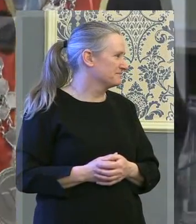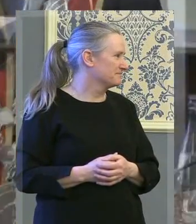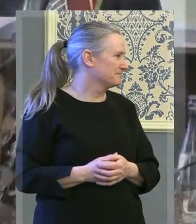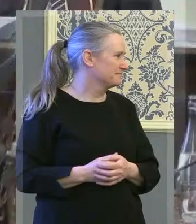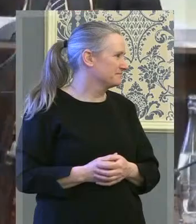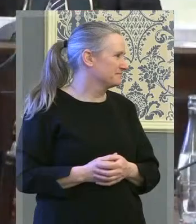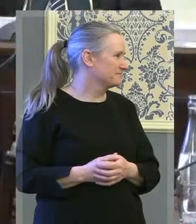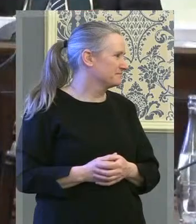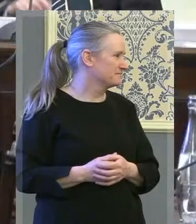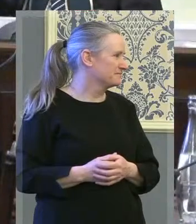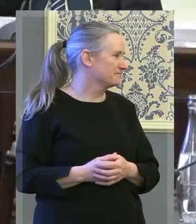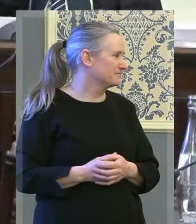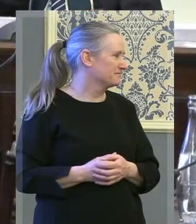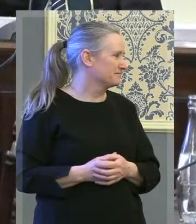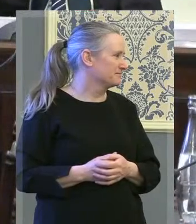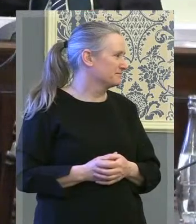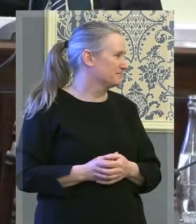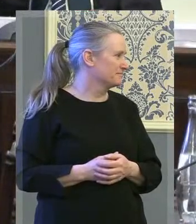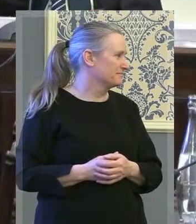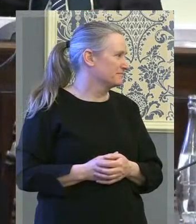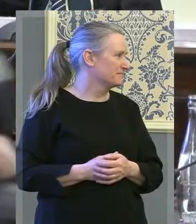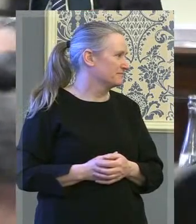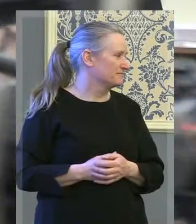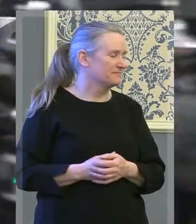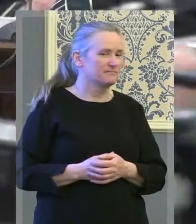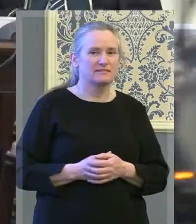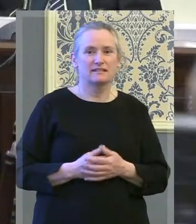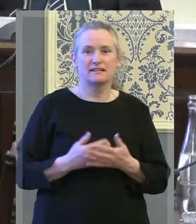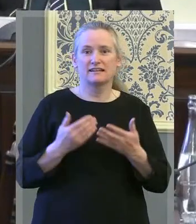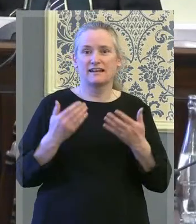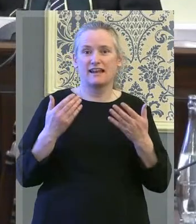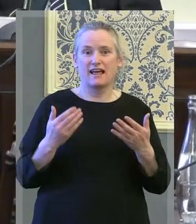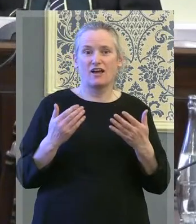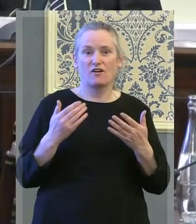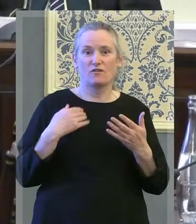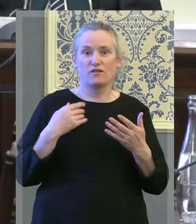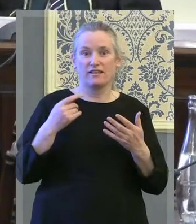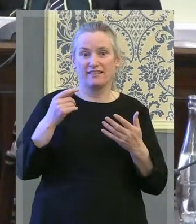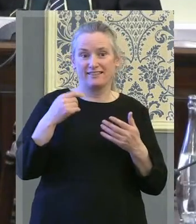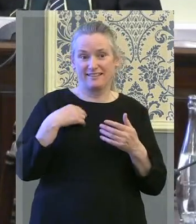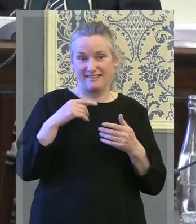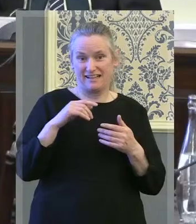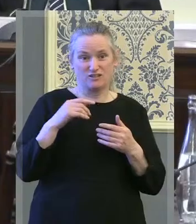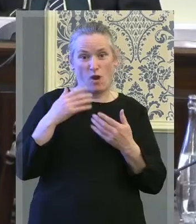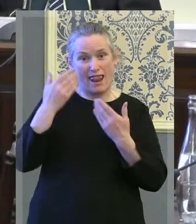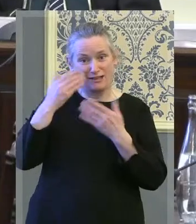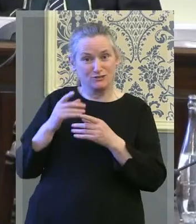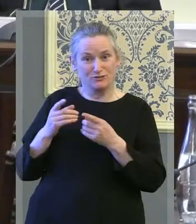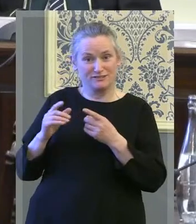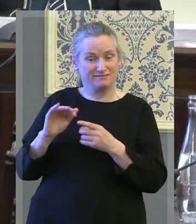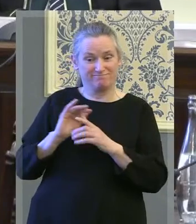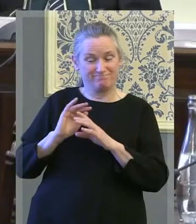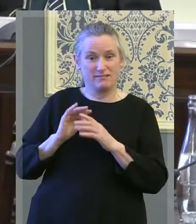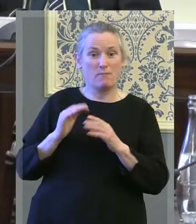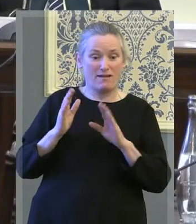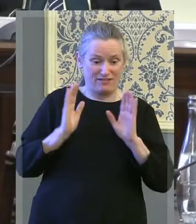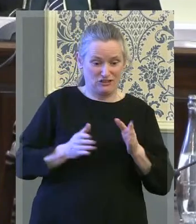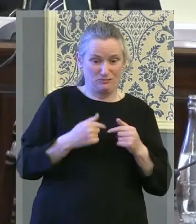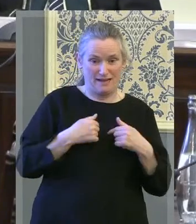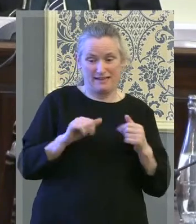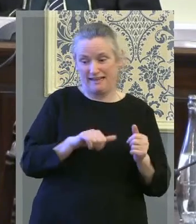Now, don't think you were going to get away lightly, Gilbert O'Sullivan, because it's my duty now to ask you to